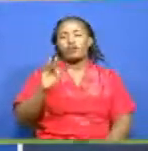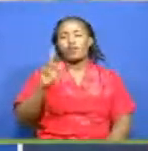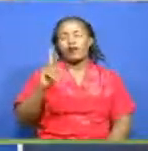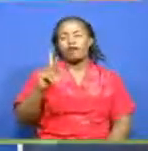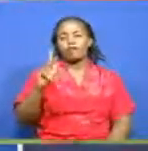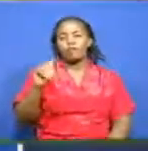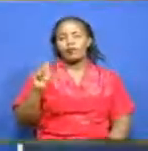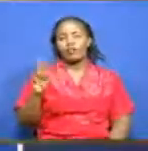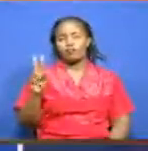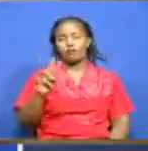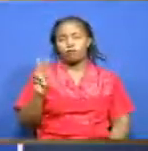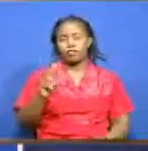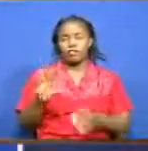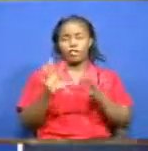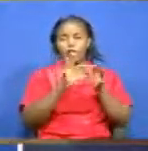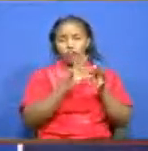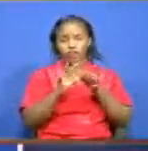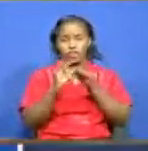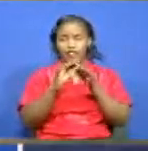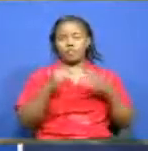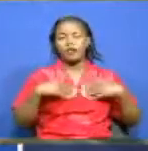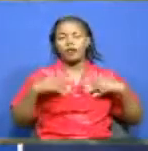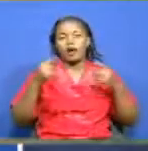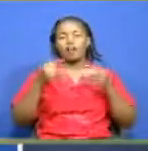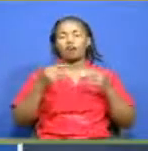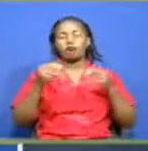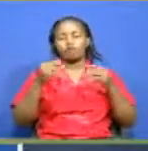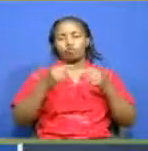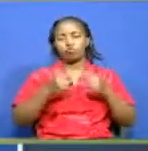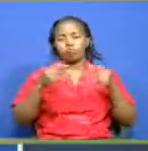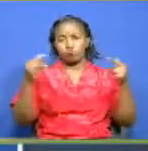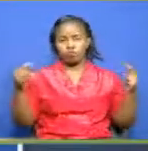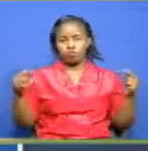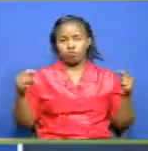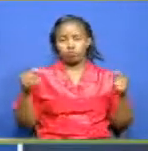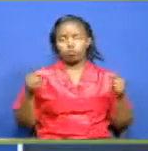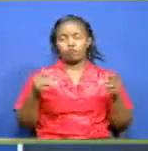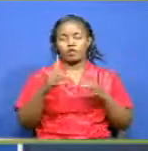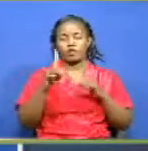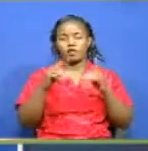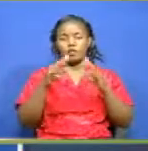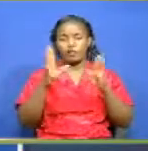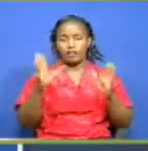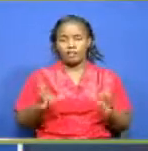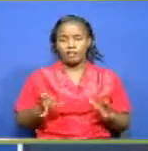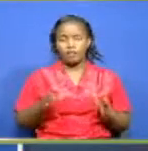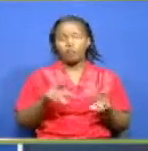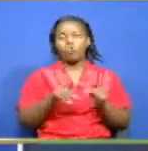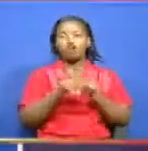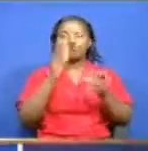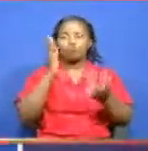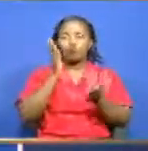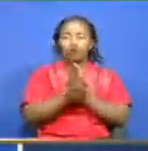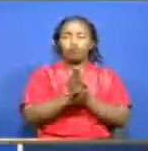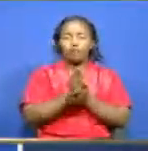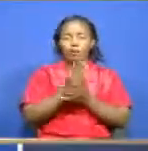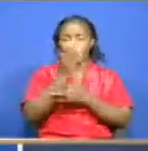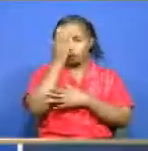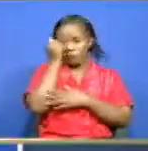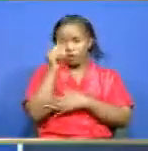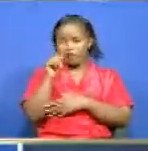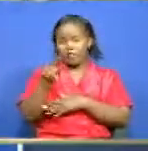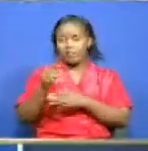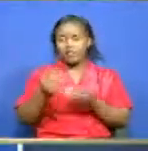Vihiga United has parted ways with their technical director Nick Yakama. The club confirmed the ending of the association was made necessary due